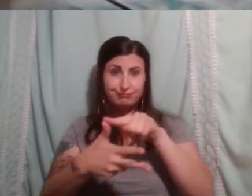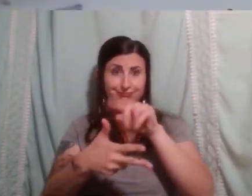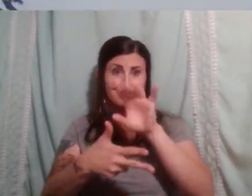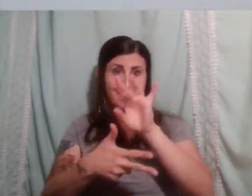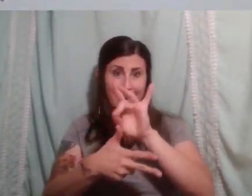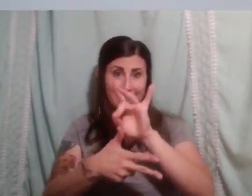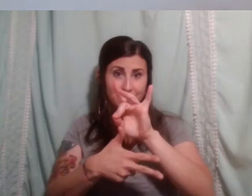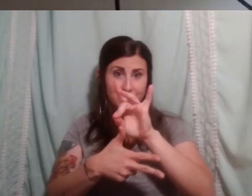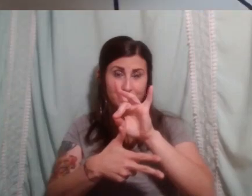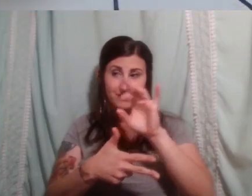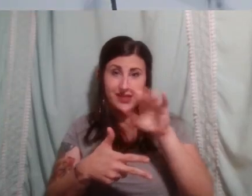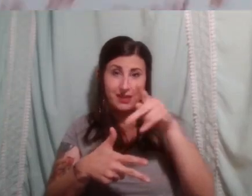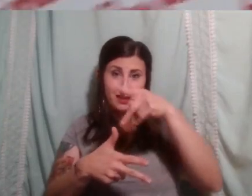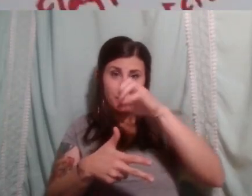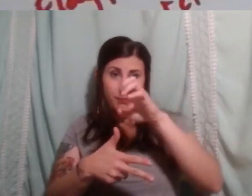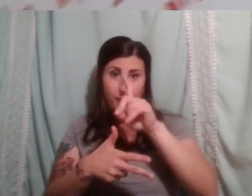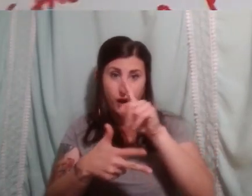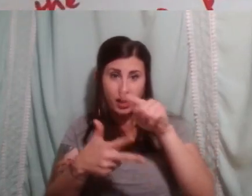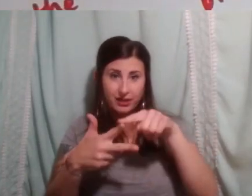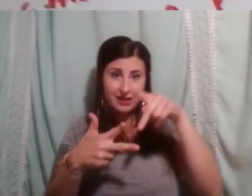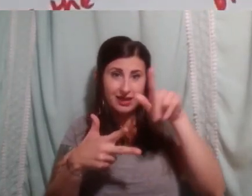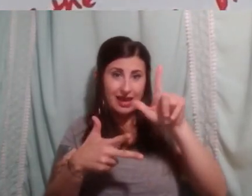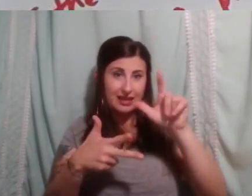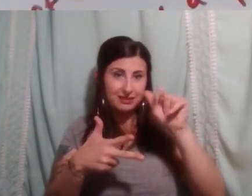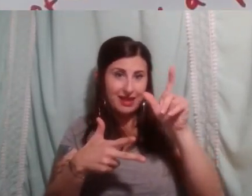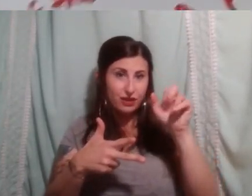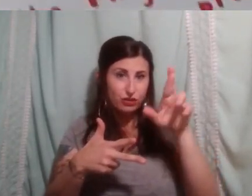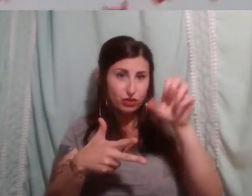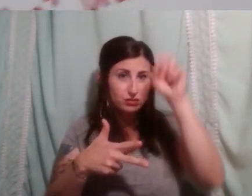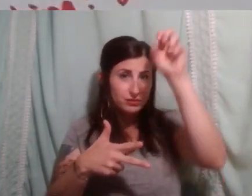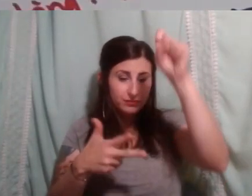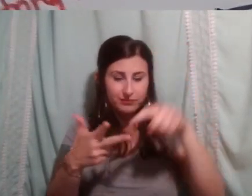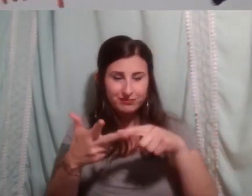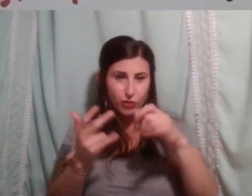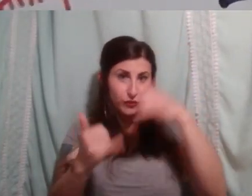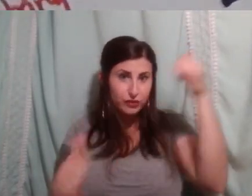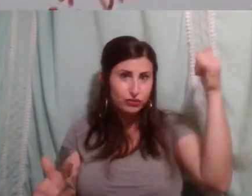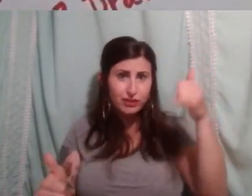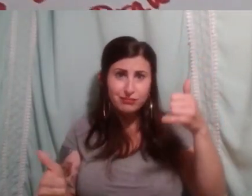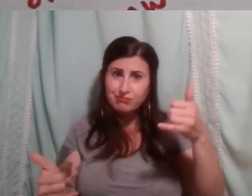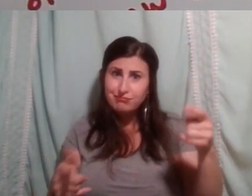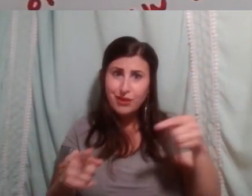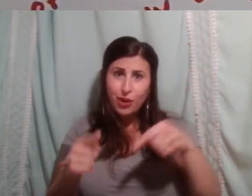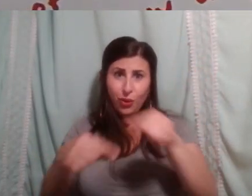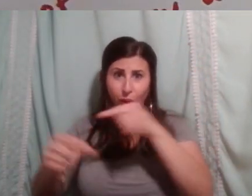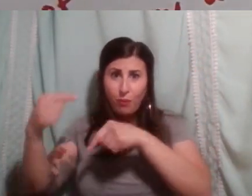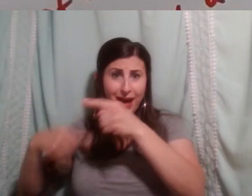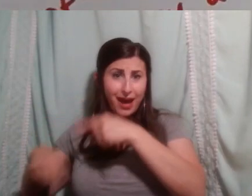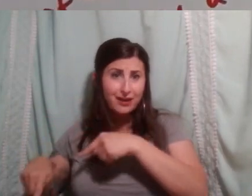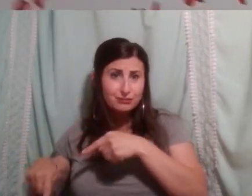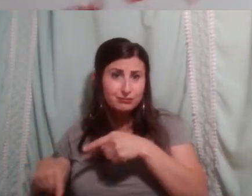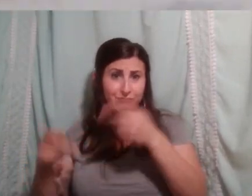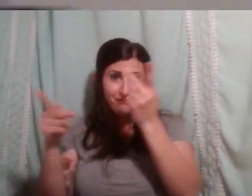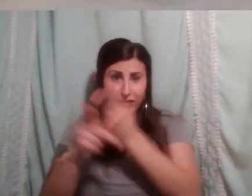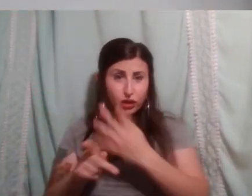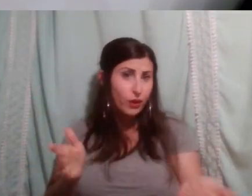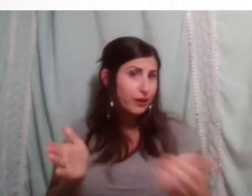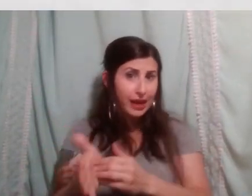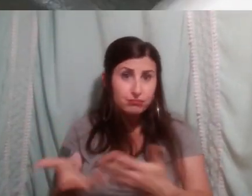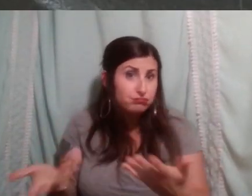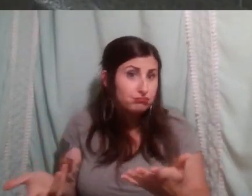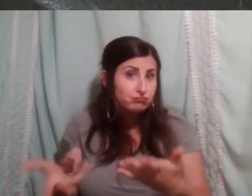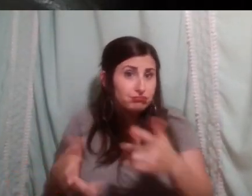8, the pond, the ladder, or this string problem, do them again. All right? Take your time. Do them again.